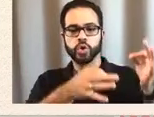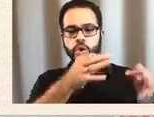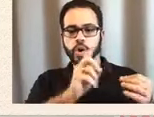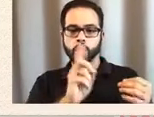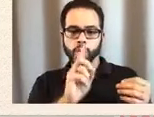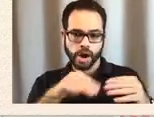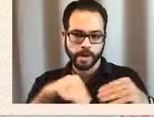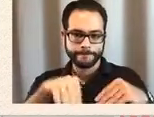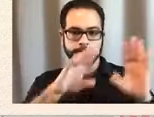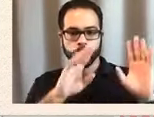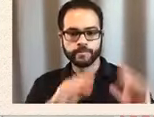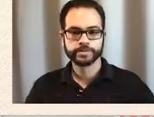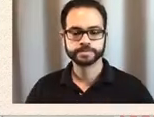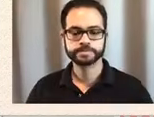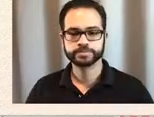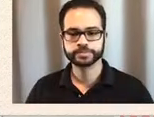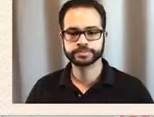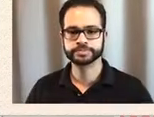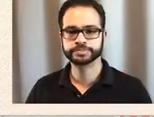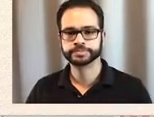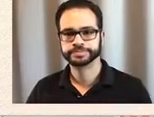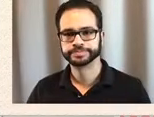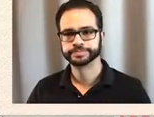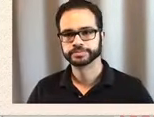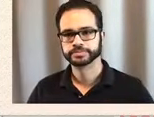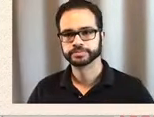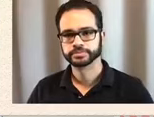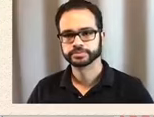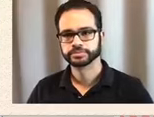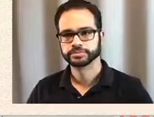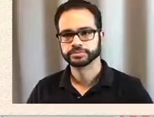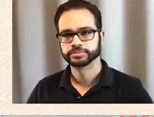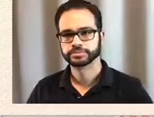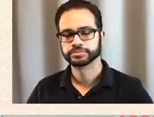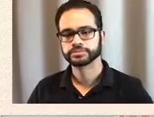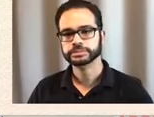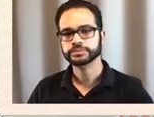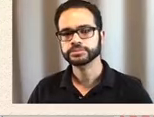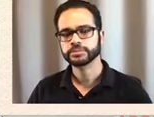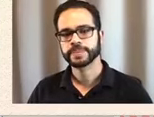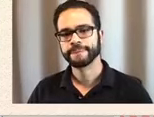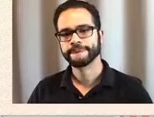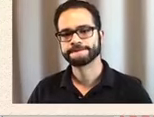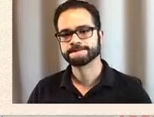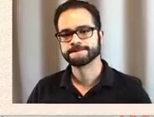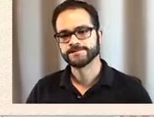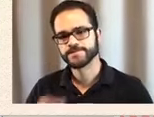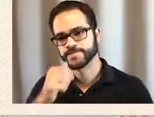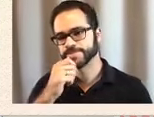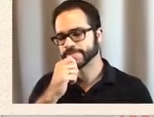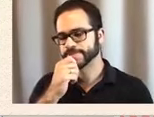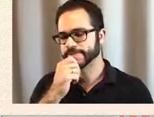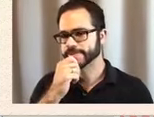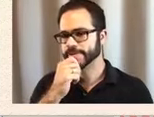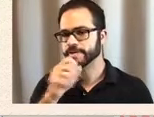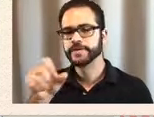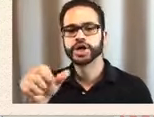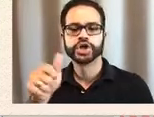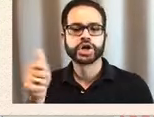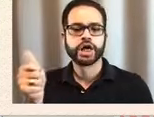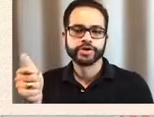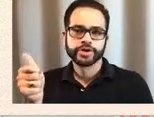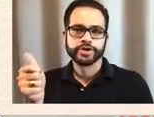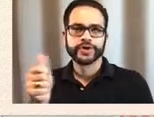transferred. Another Another kind of